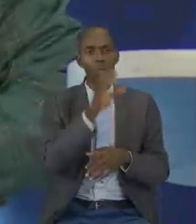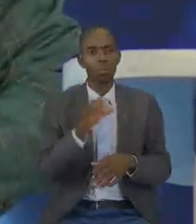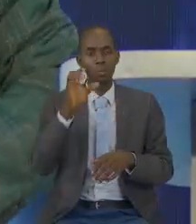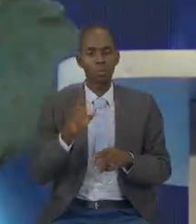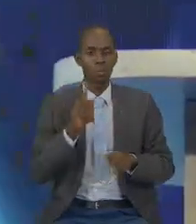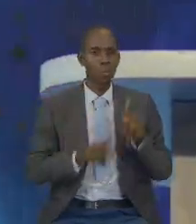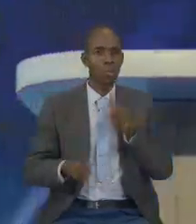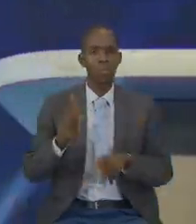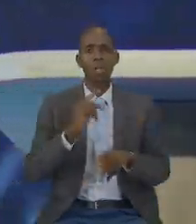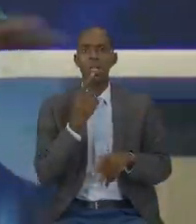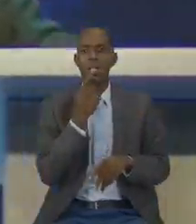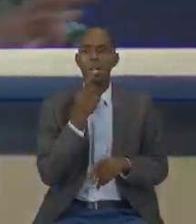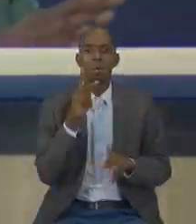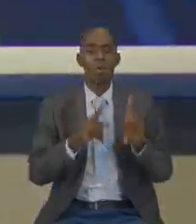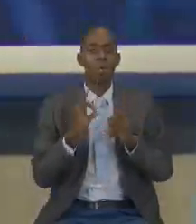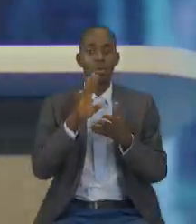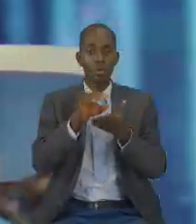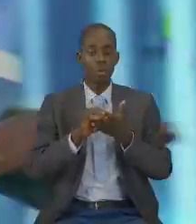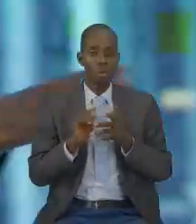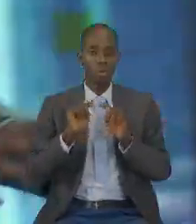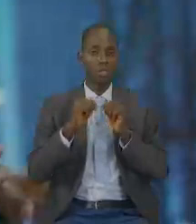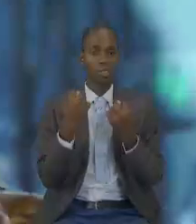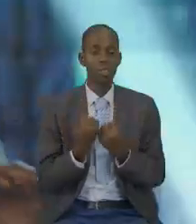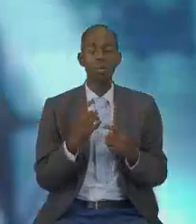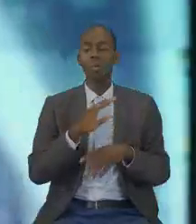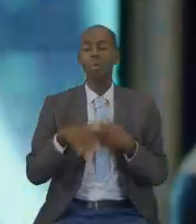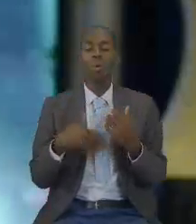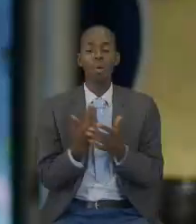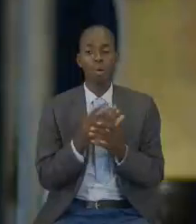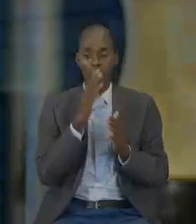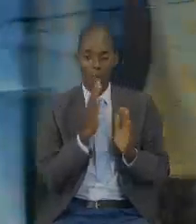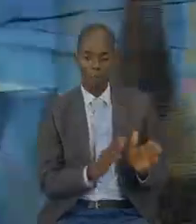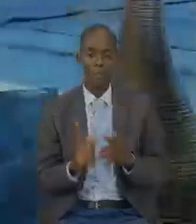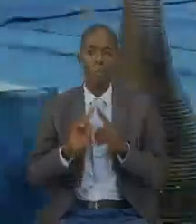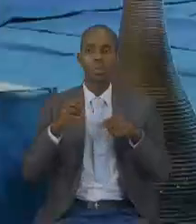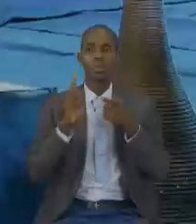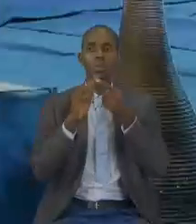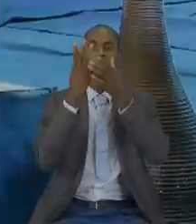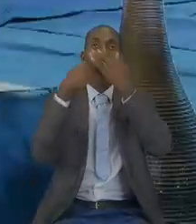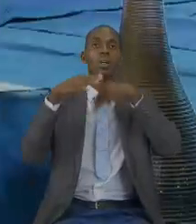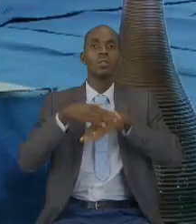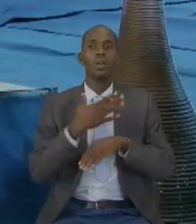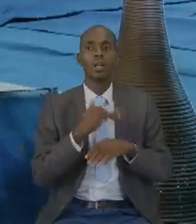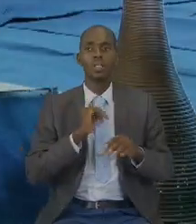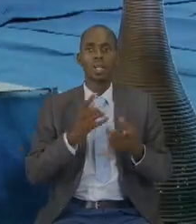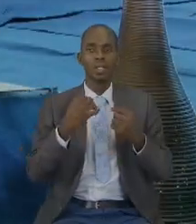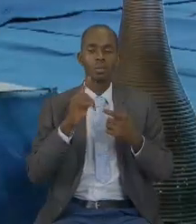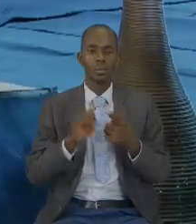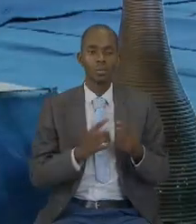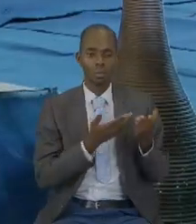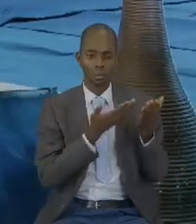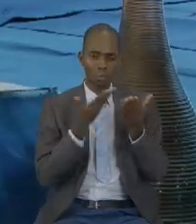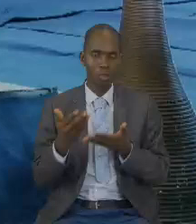your language and people of your tribe, all being prepared to go to heaven. And I came to present